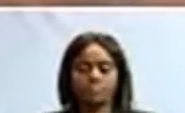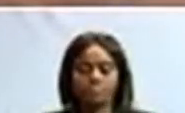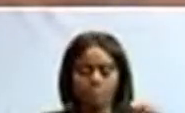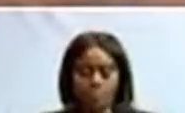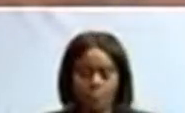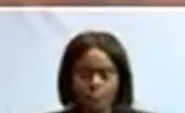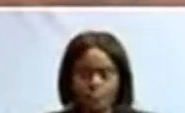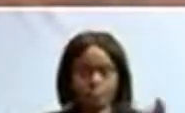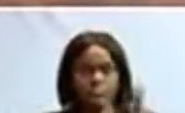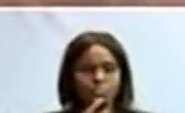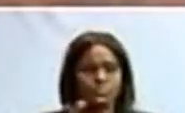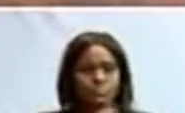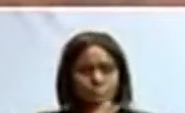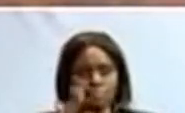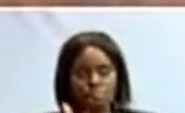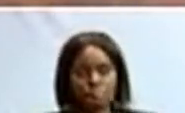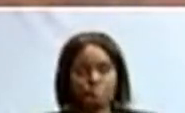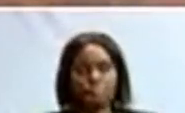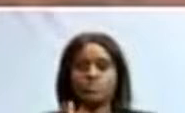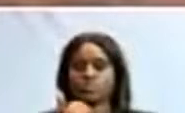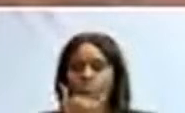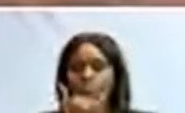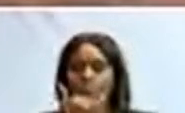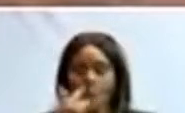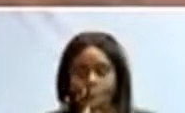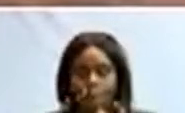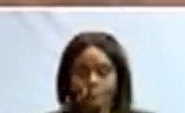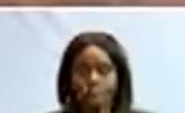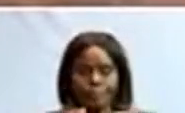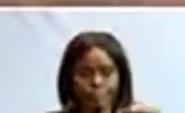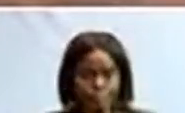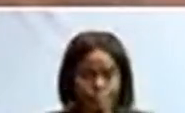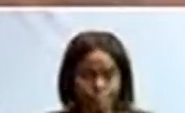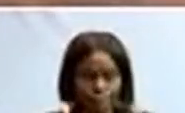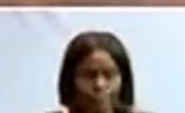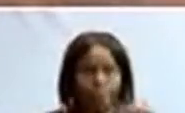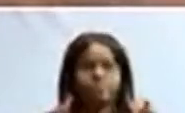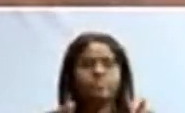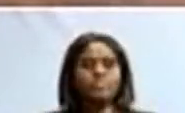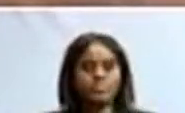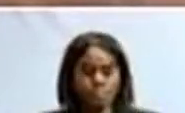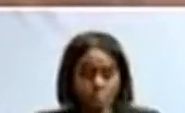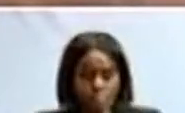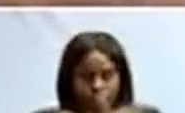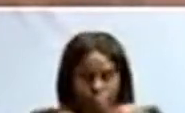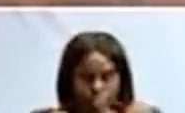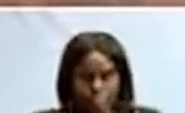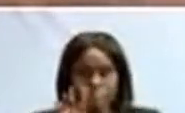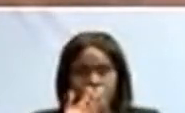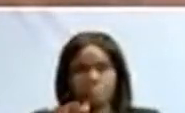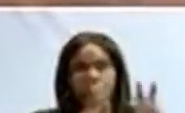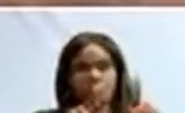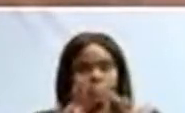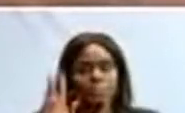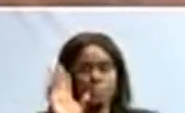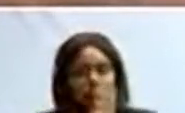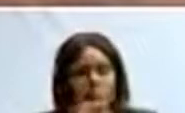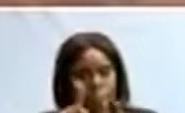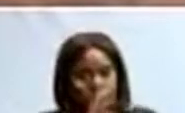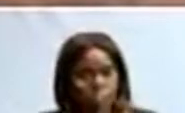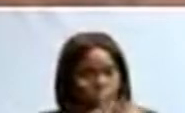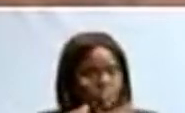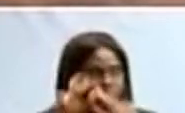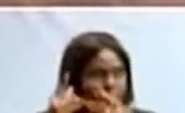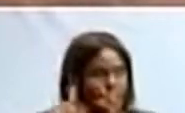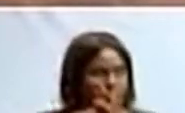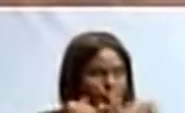Management response. Cause of query. Management acknowledges the auditor's observation and wishes